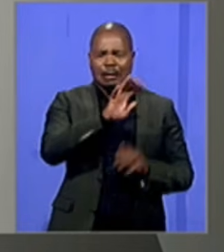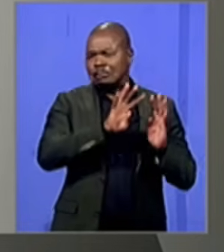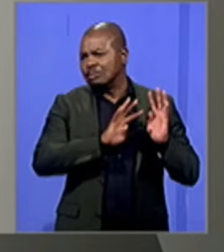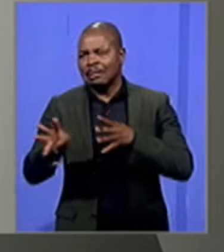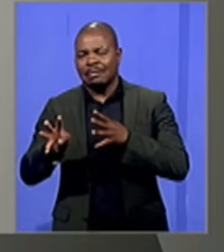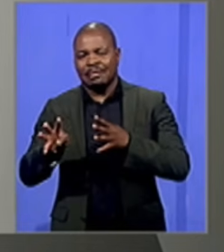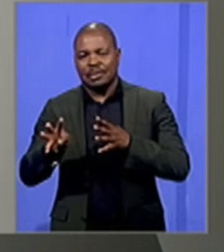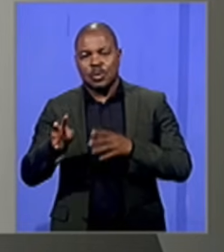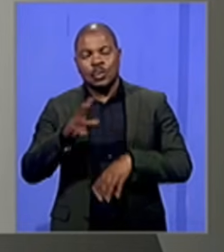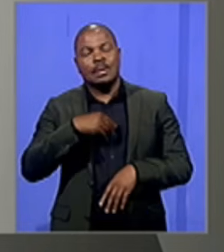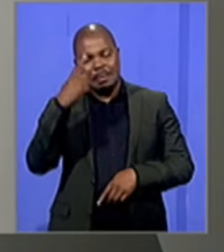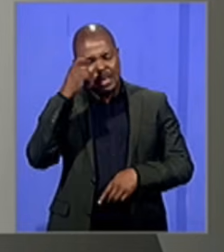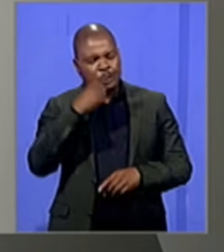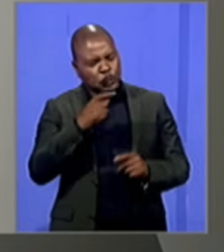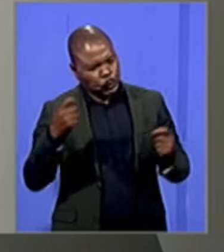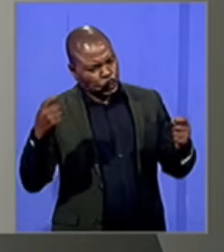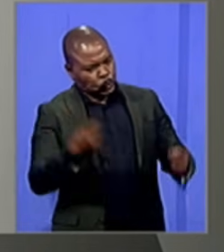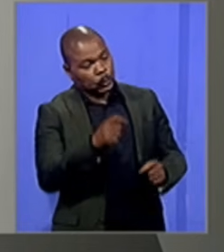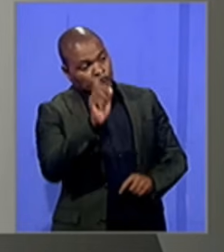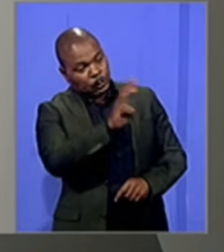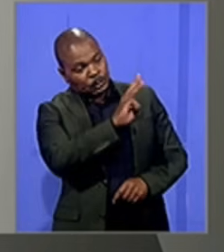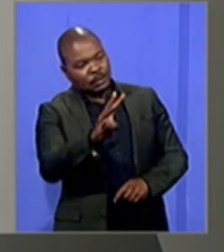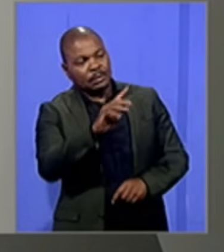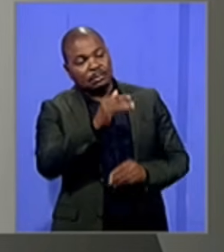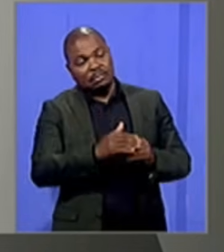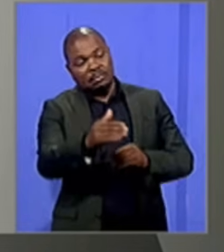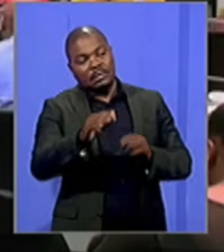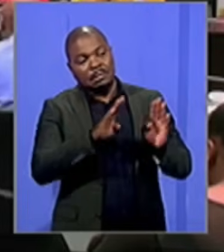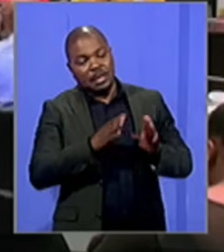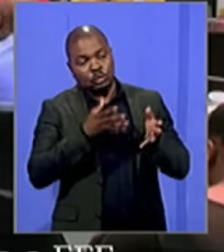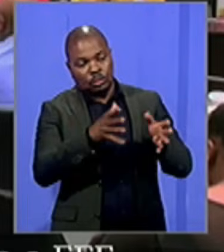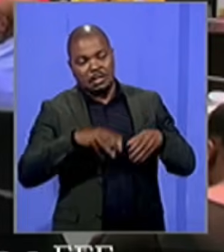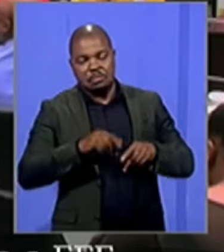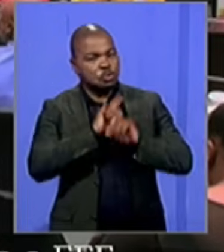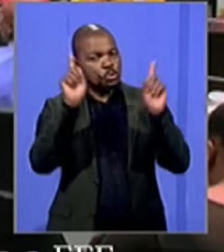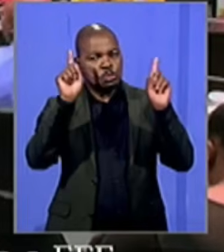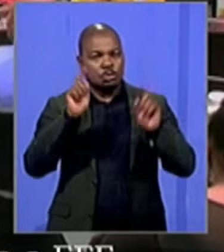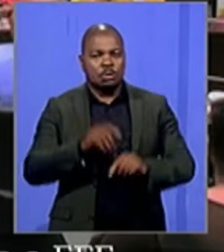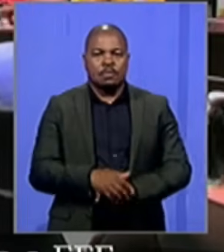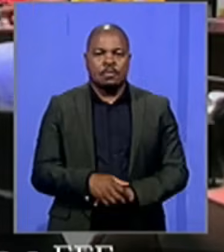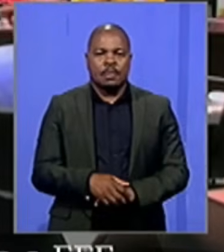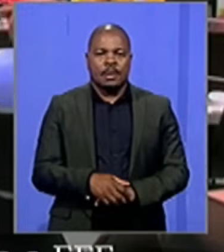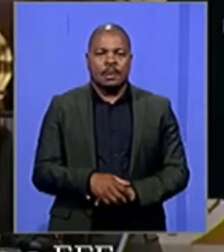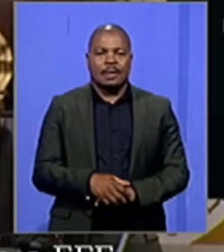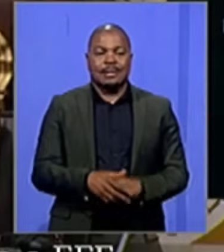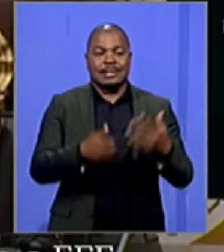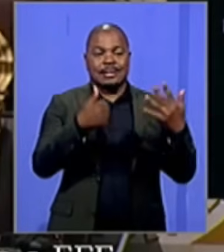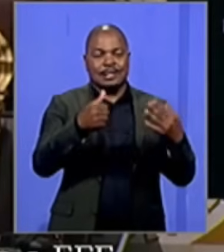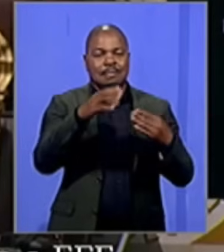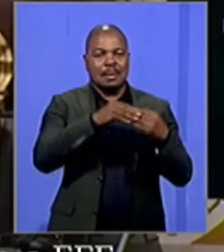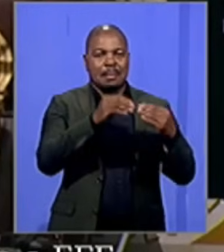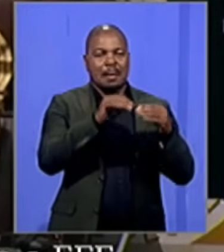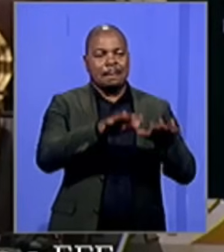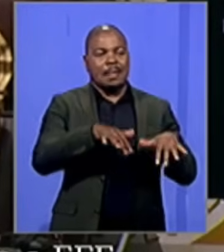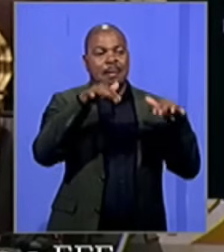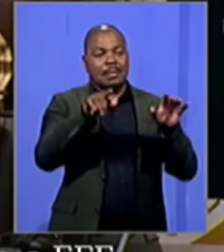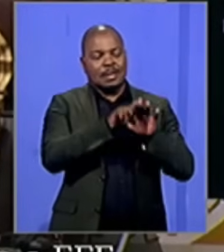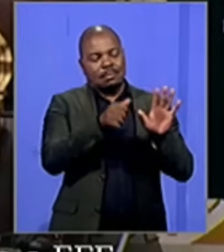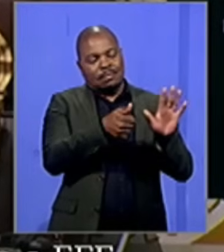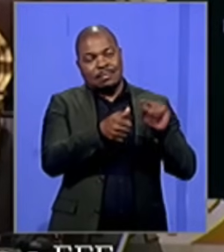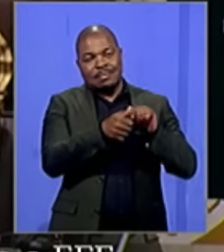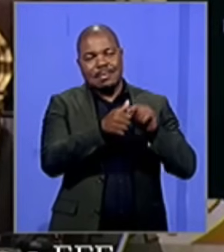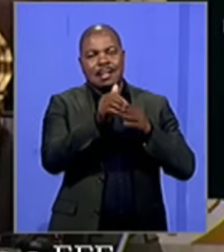message must be sent and that such conduct will not be tolerated. Maloko a wa parlamente a tshela a bone molato go bala le moetapele wa